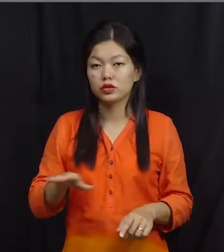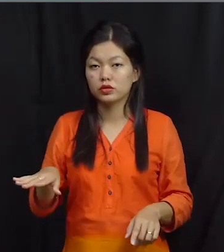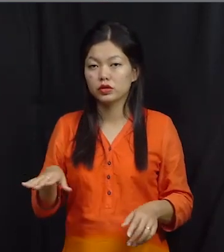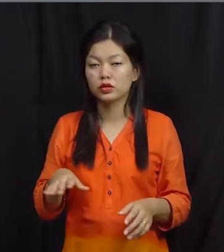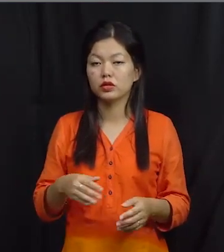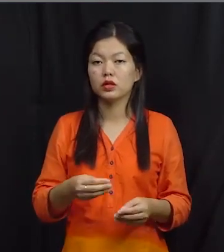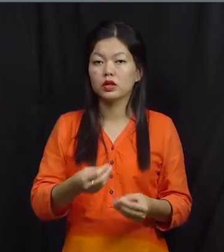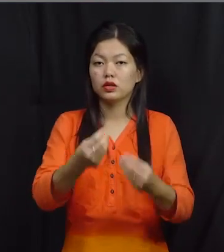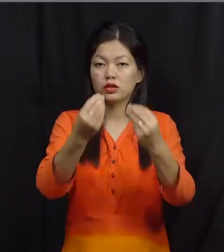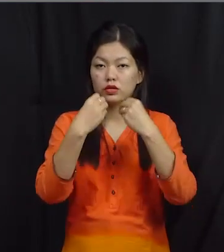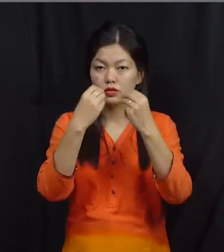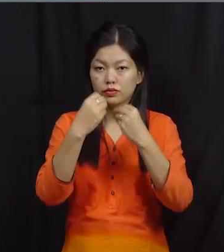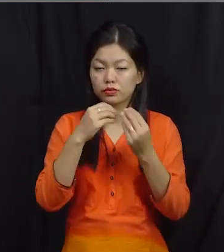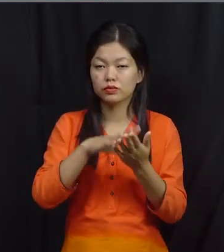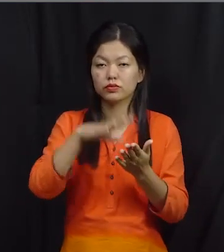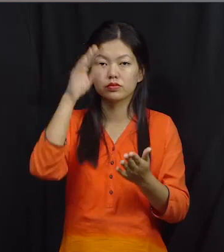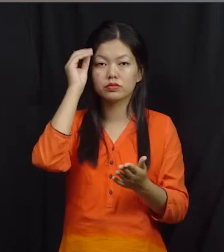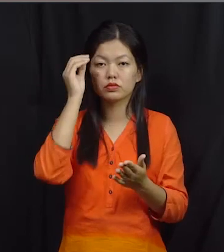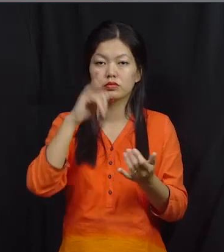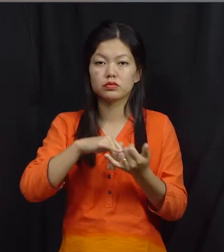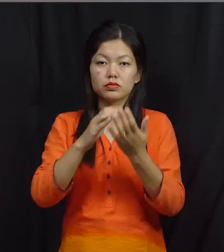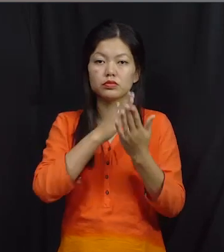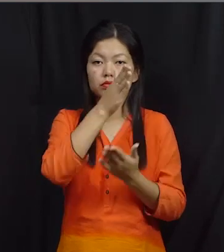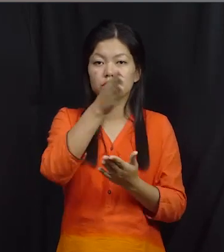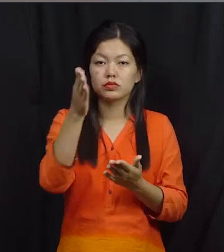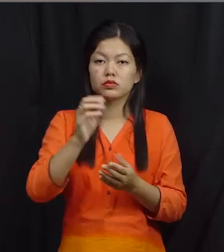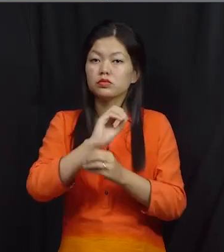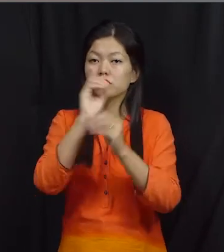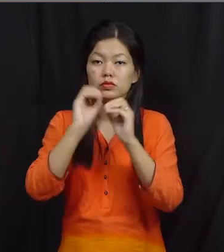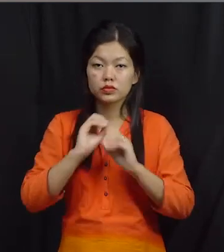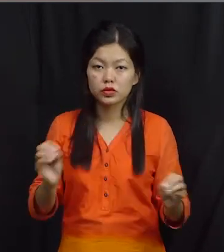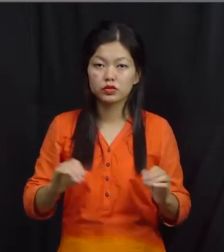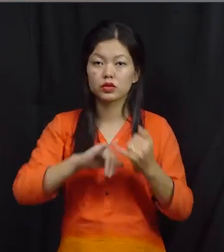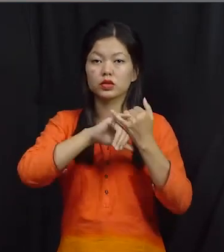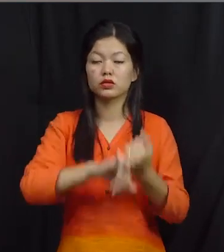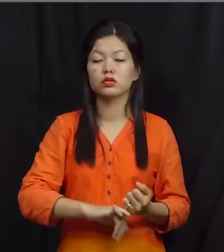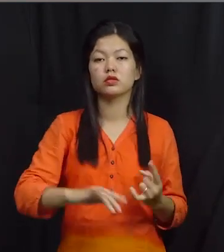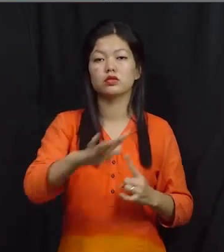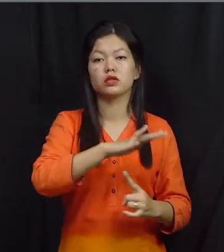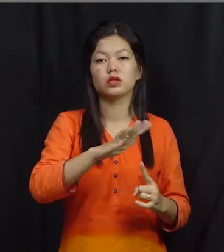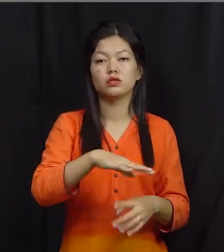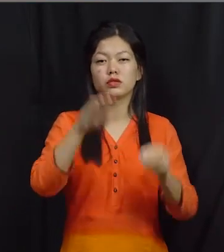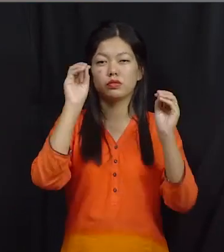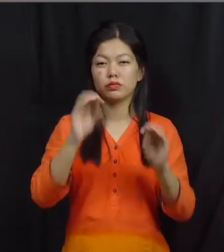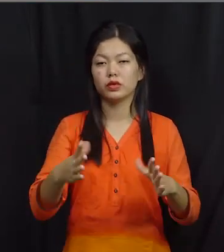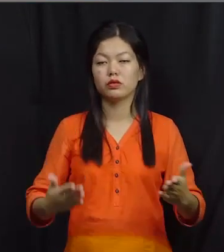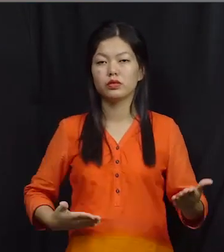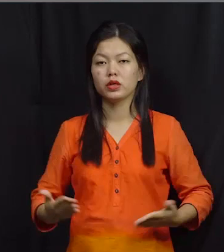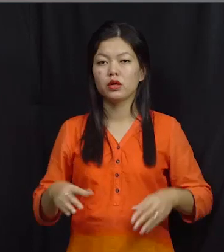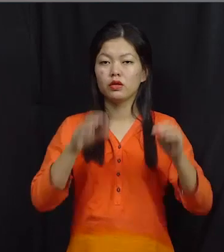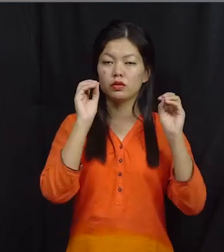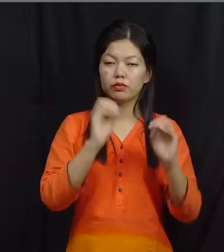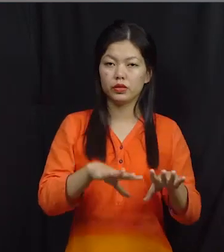be more refined, and then they will be more learned, they will have critical thinking, isn't it? So that is how